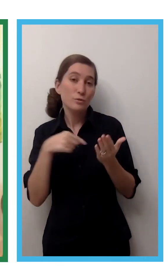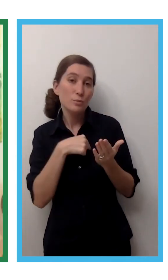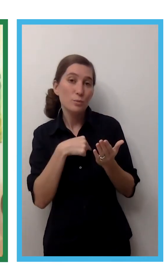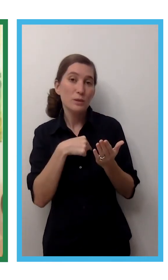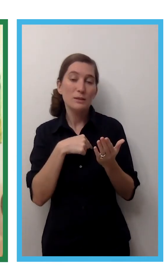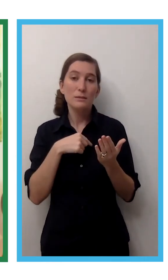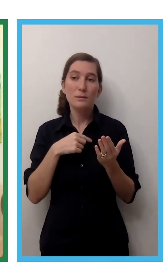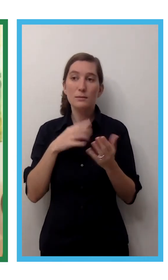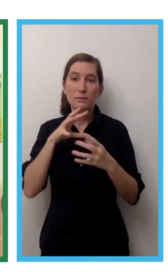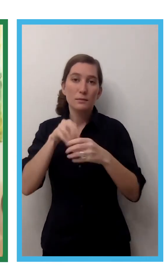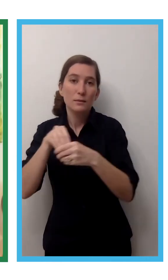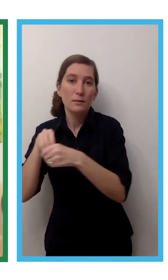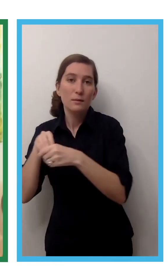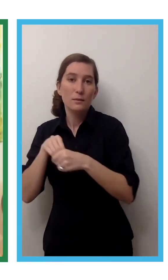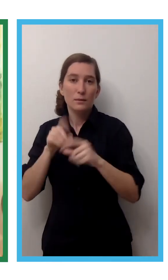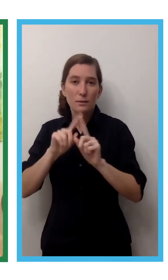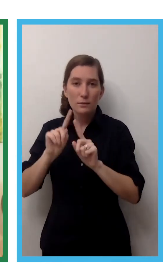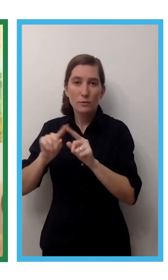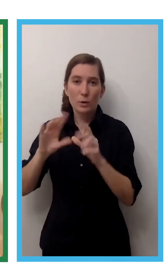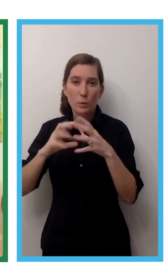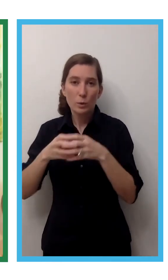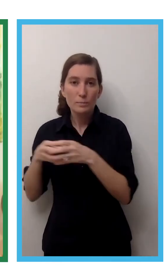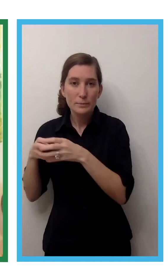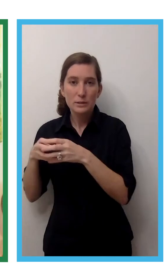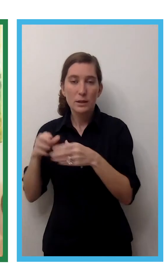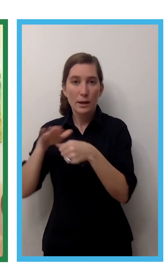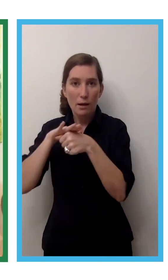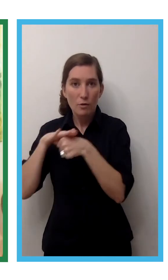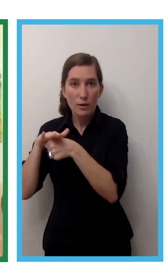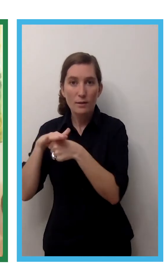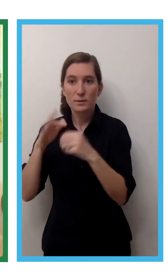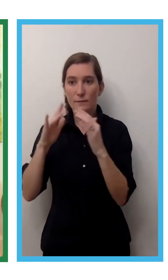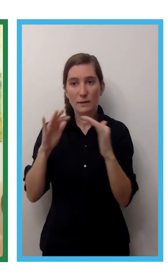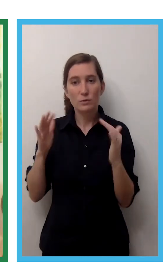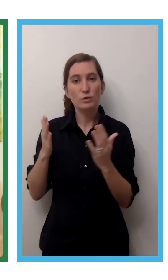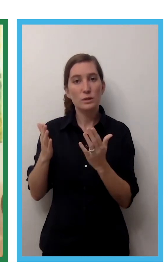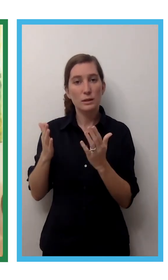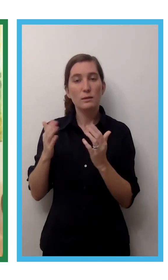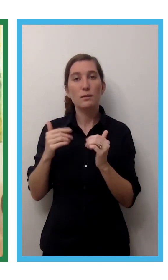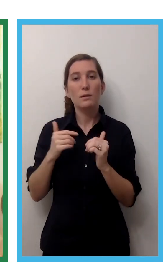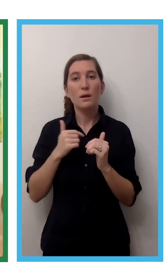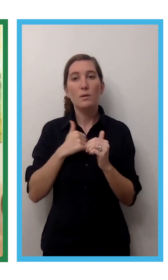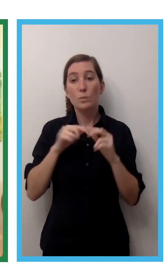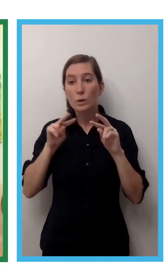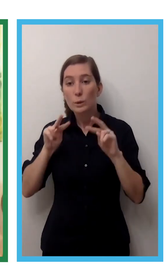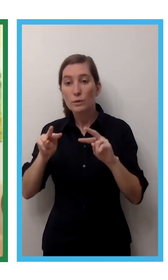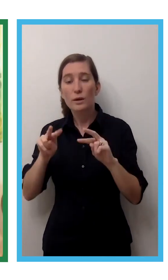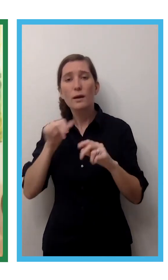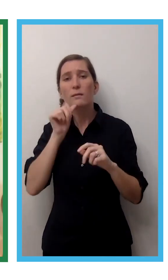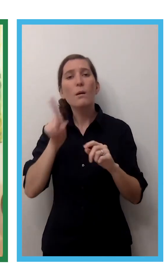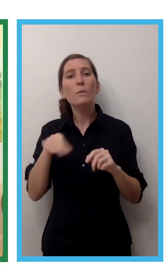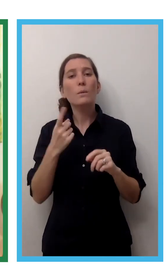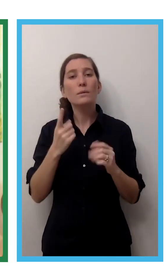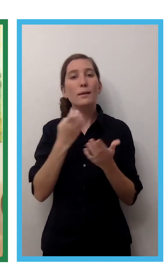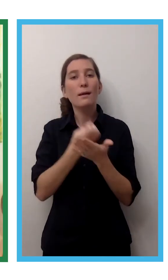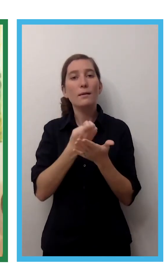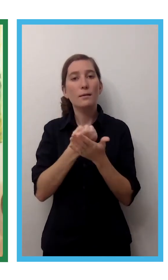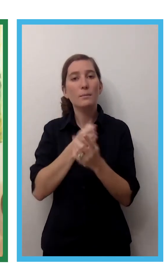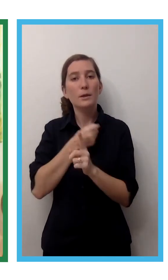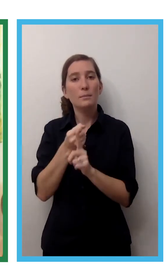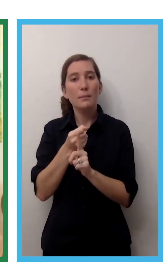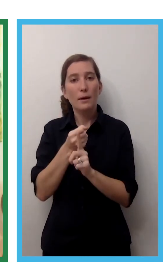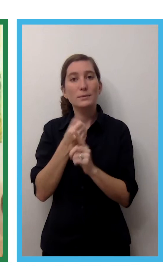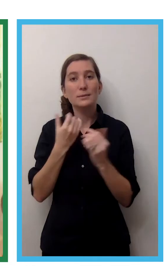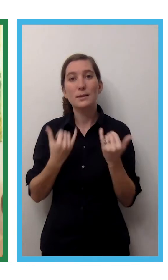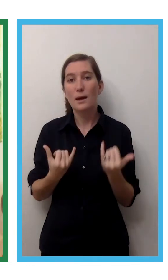groups, and looking at not just the economic impact now,